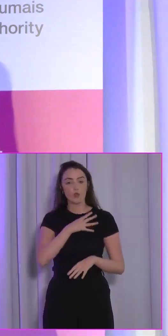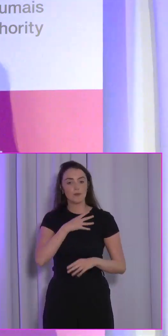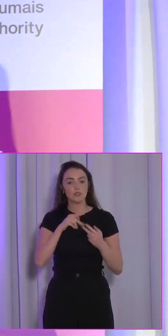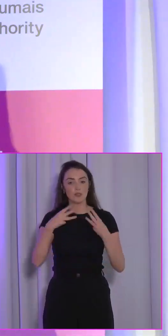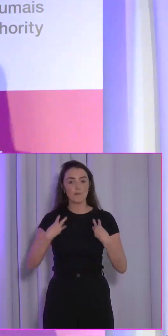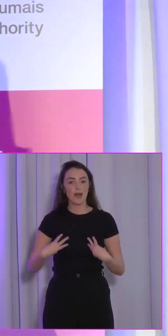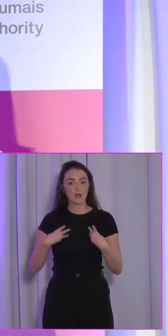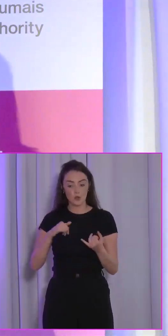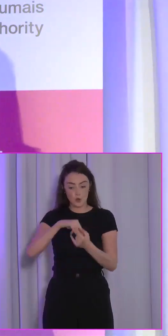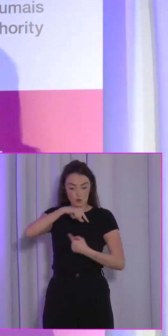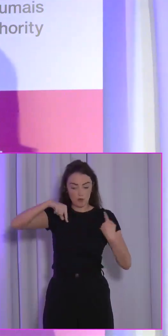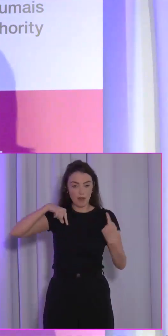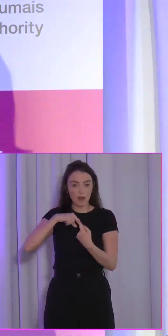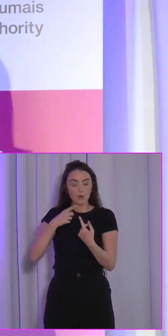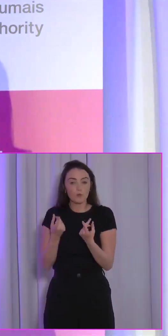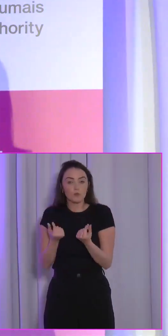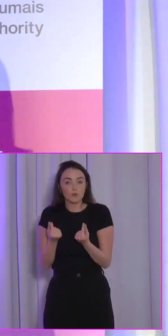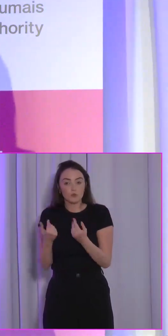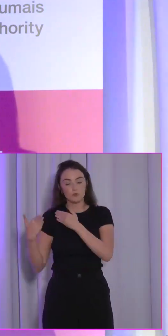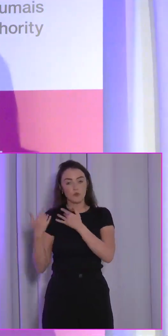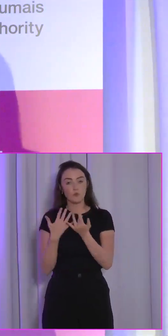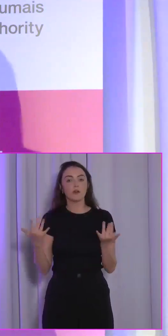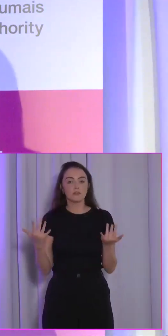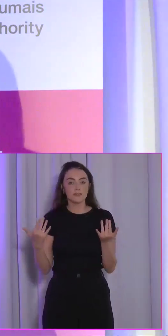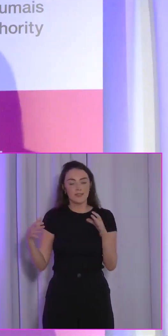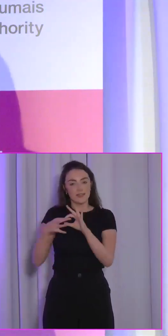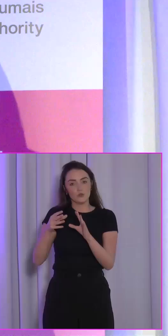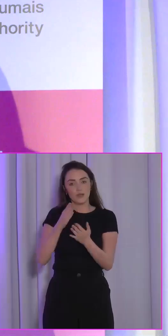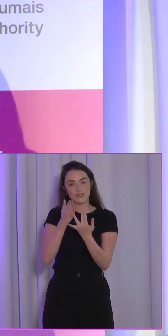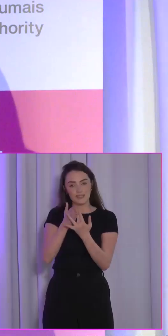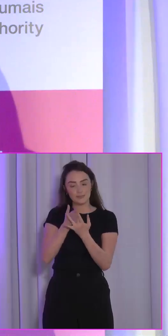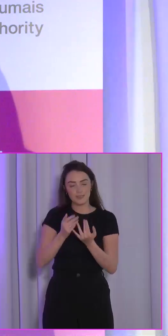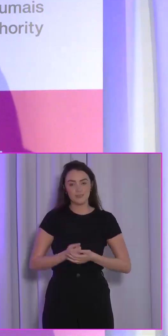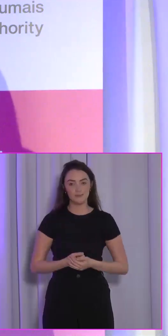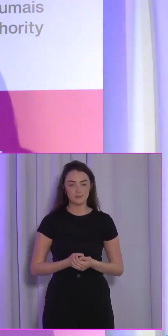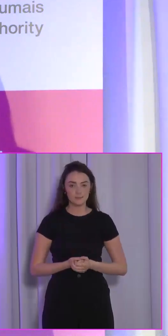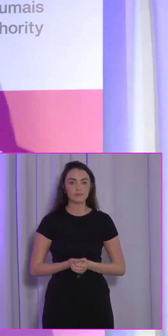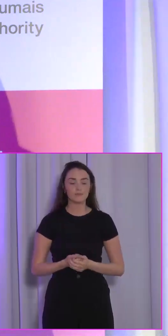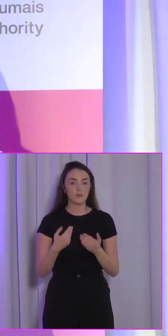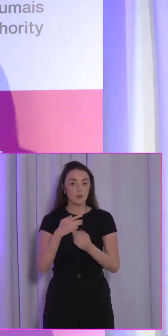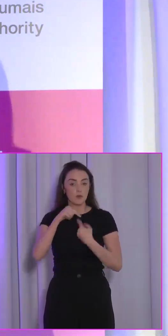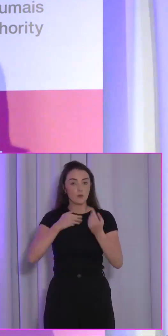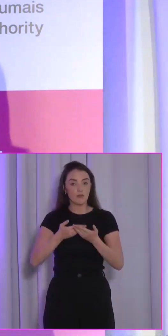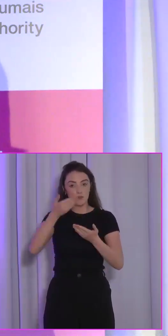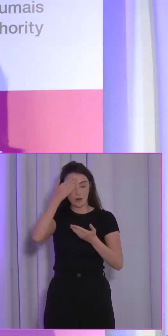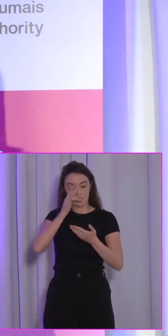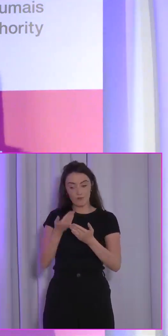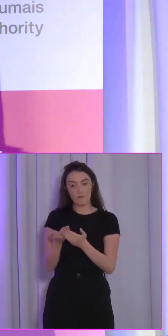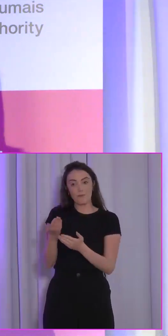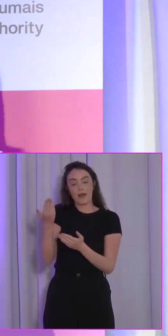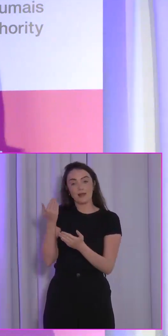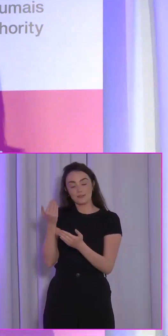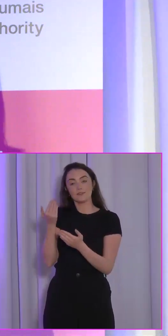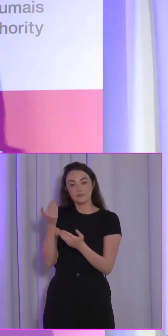who we are and what we do and what our role is in relation to accessibility, and what we've learned from what has happened in the